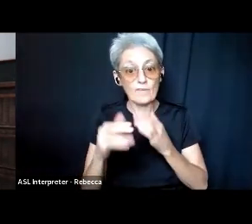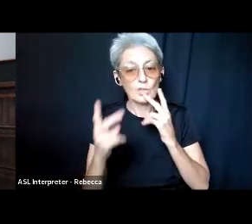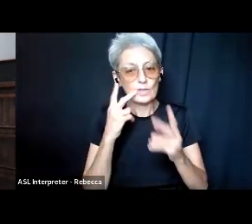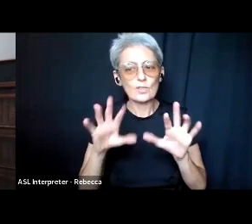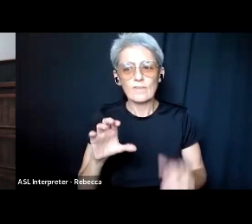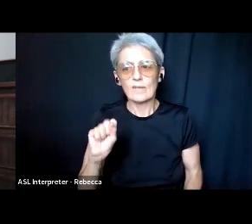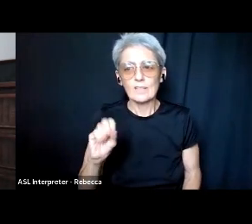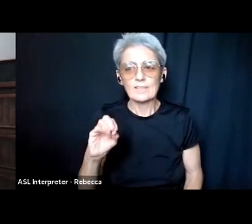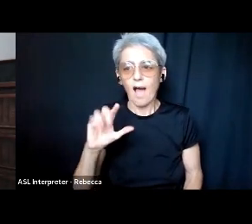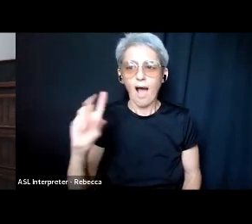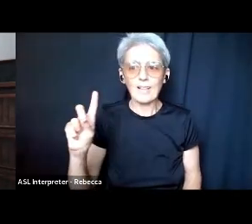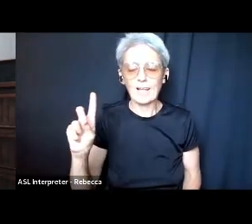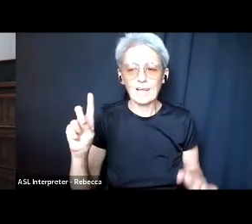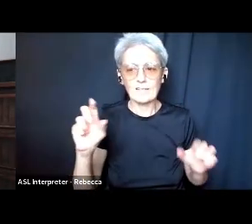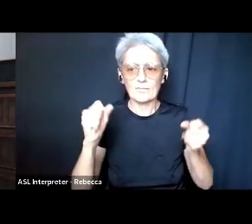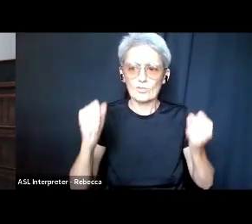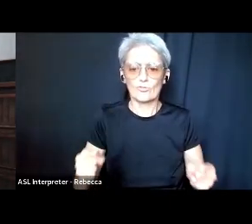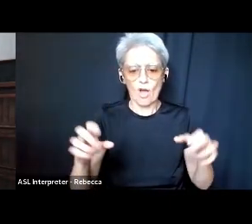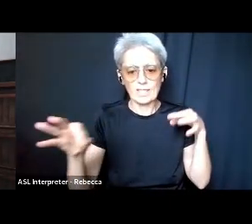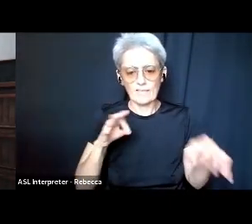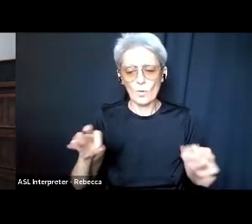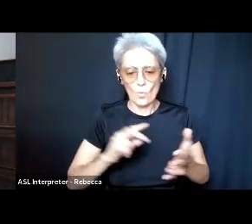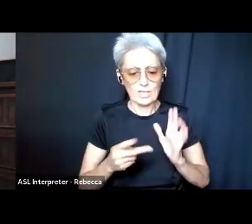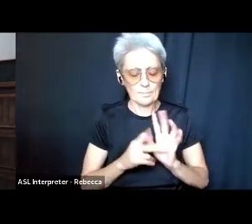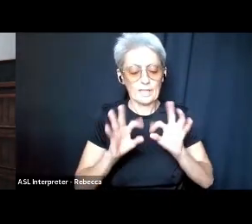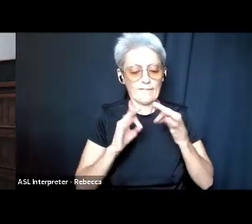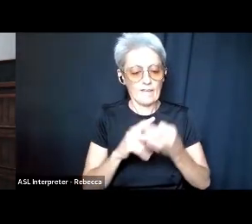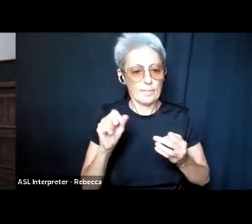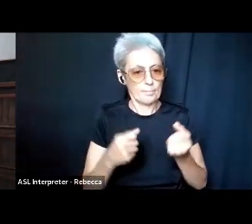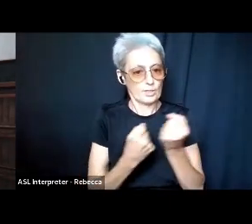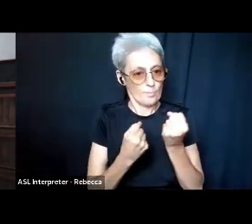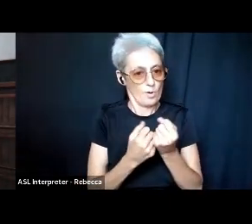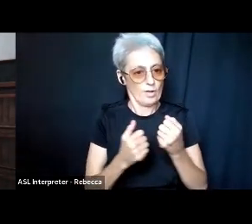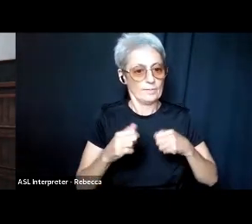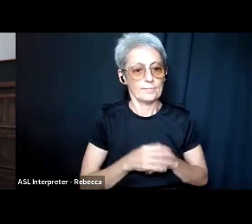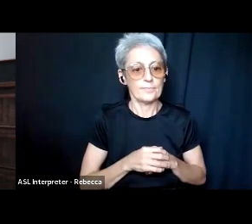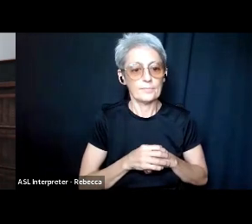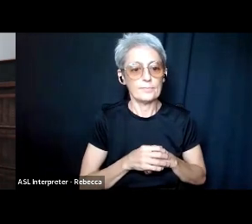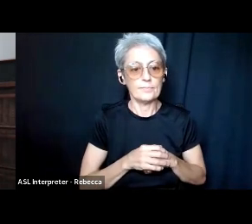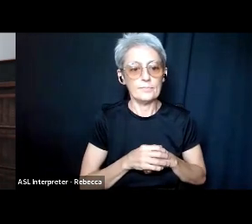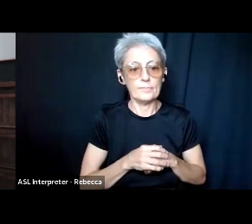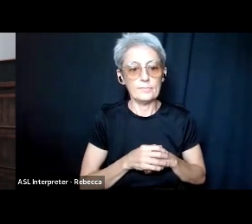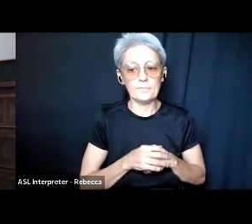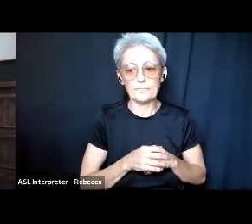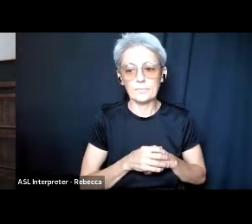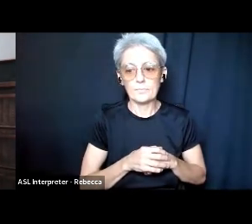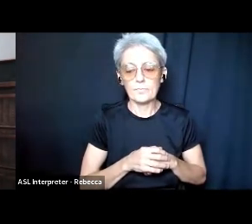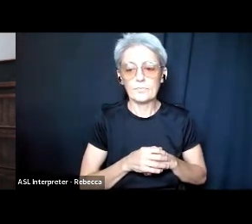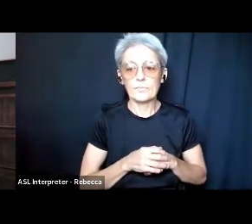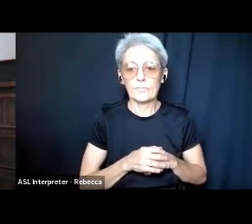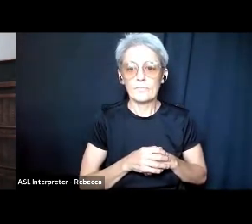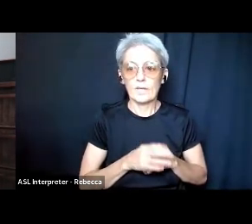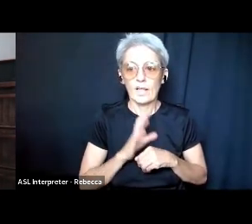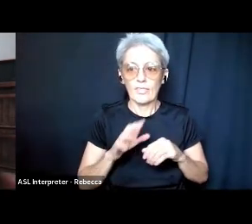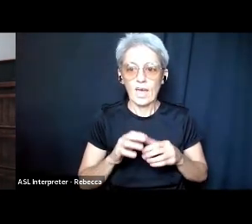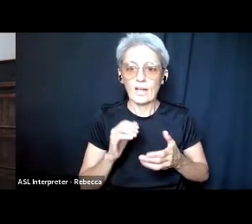the definition of what family peer support is. And that's important because it enables then for billable services.